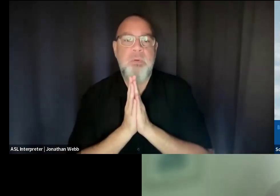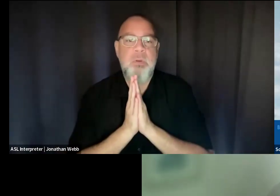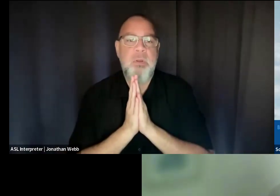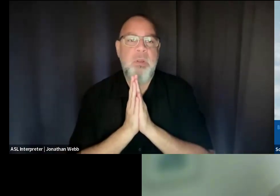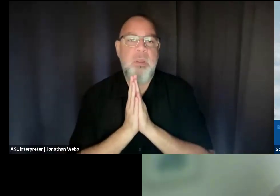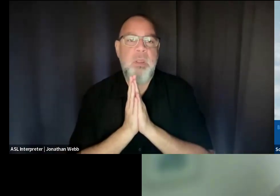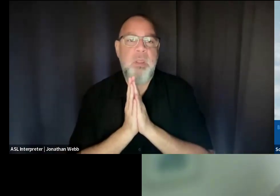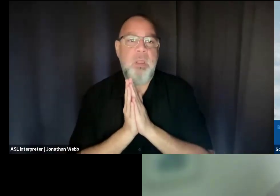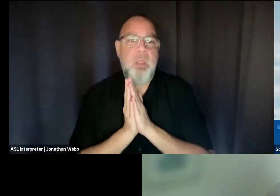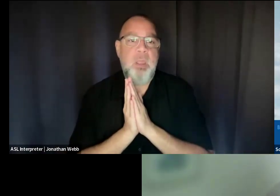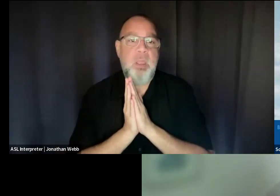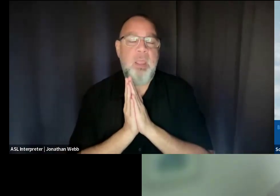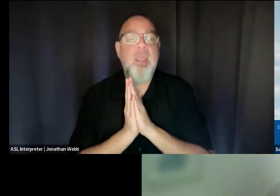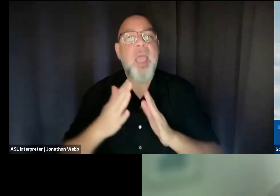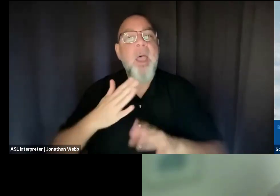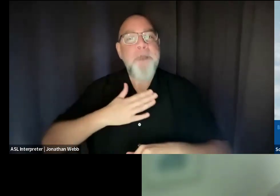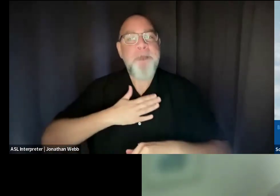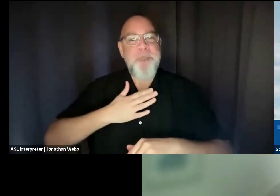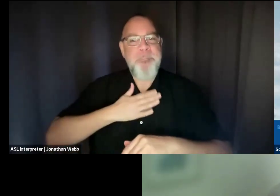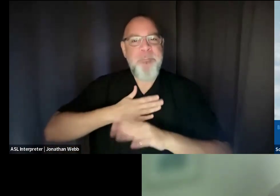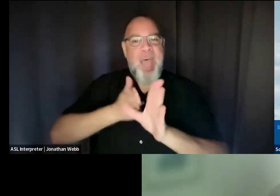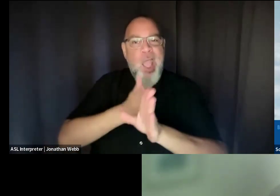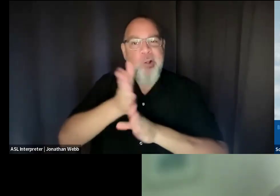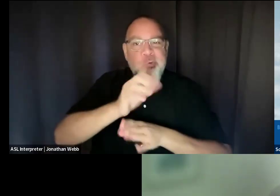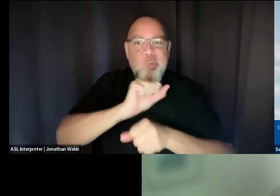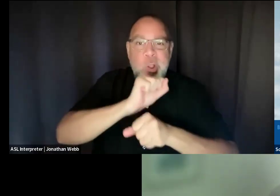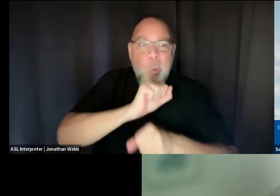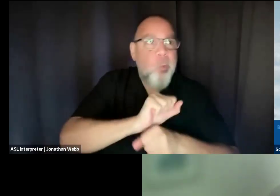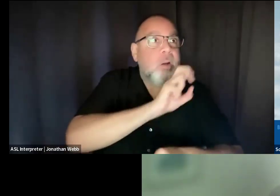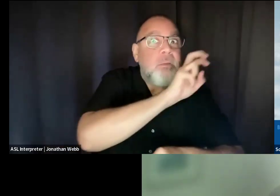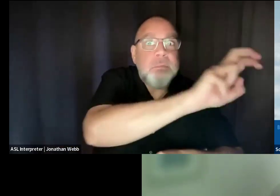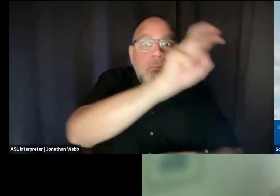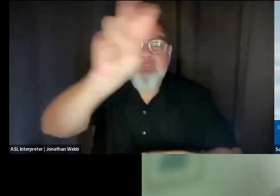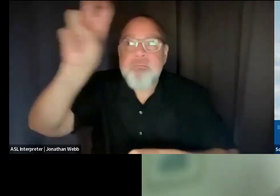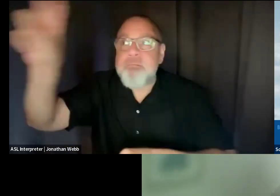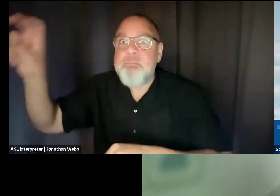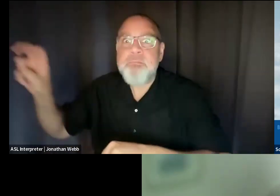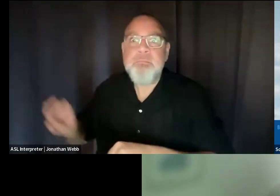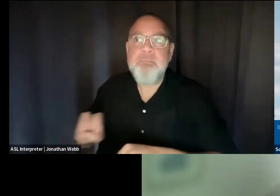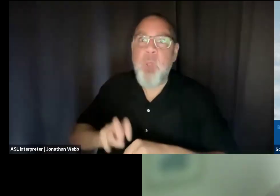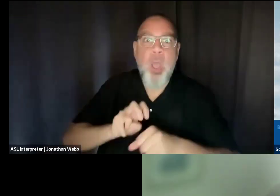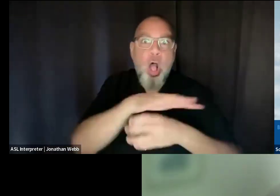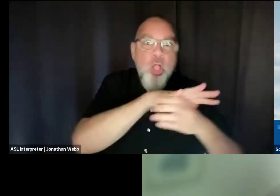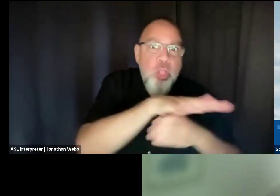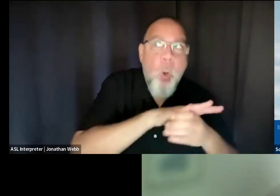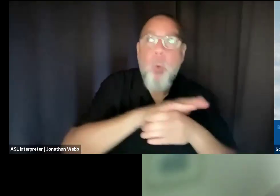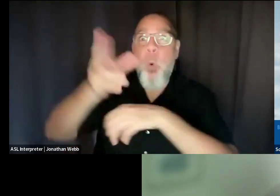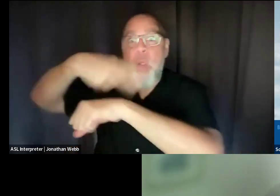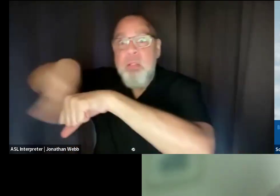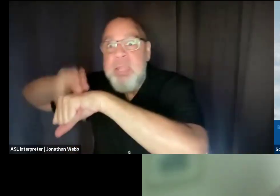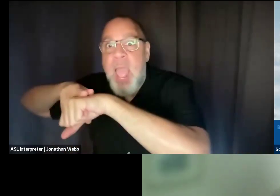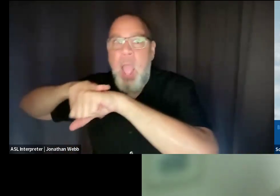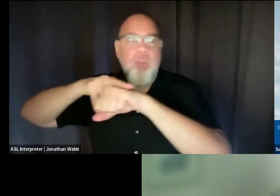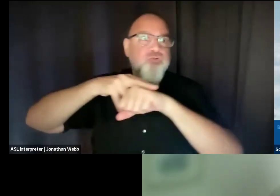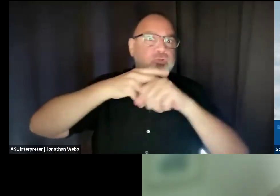this has been actually a through line in my career everywhere I've gone, and local, national, whatever, anywhere in